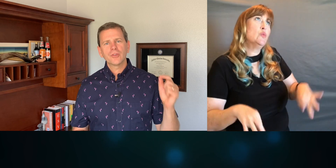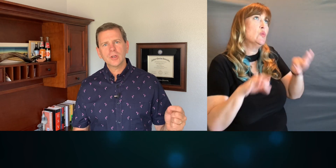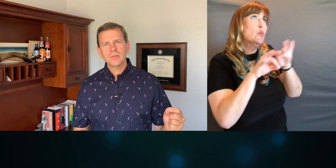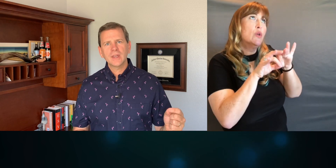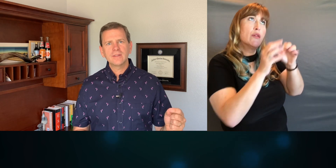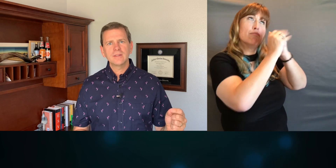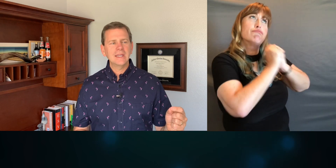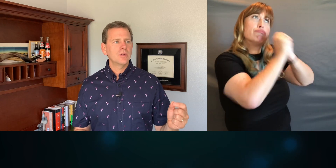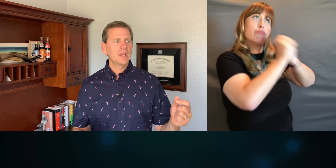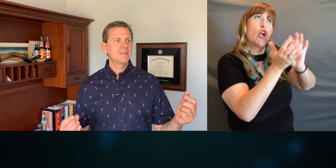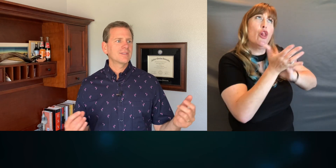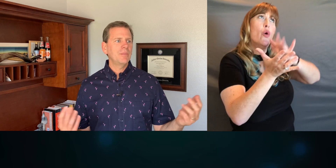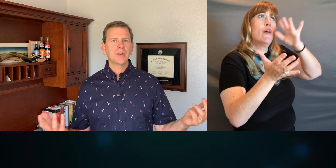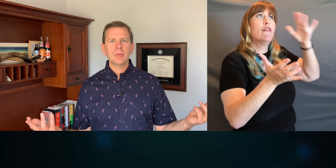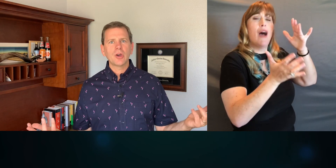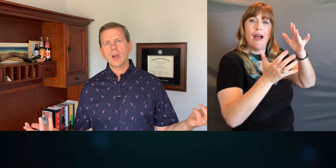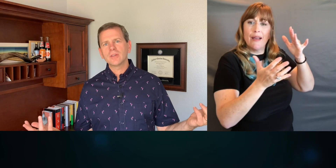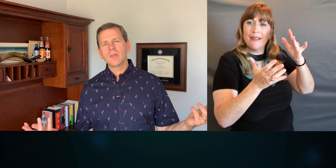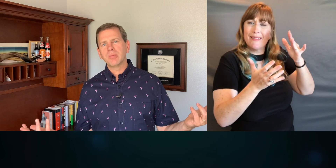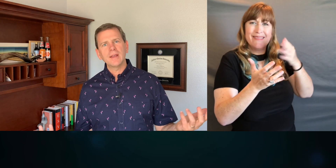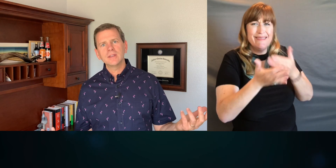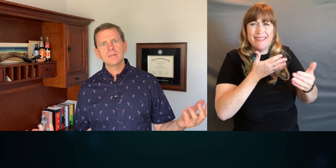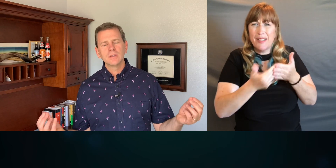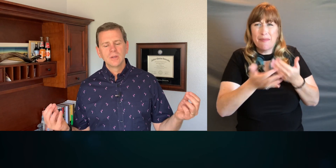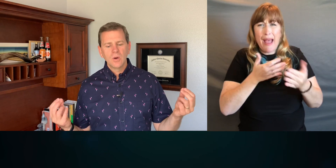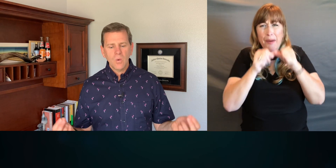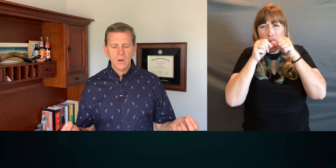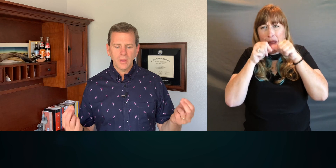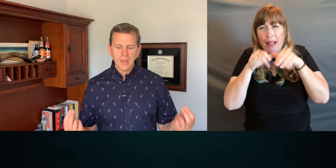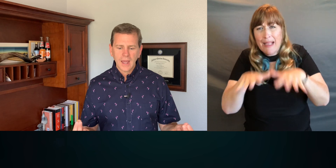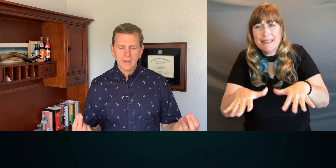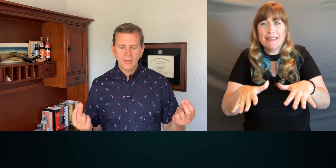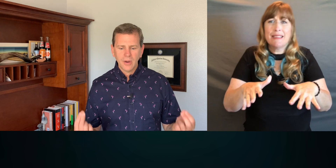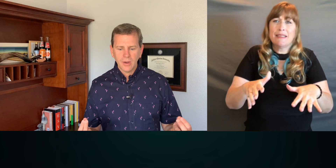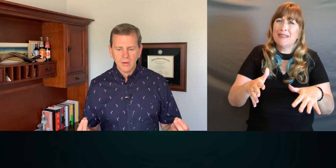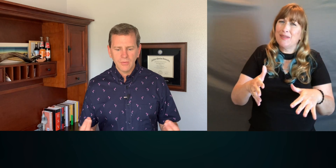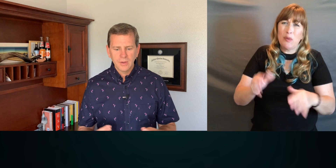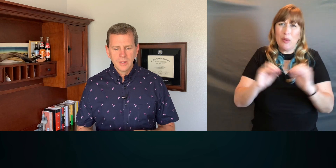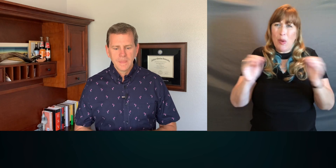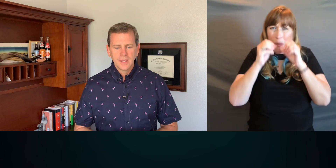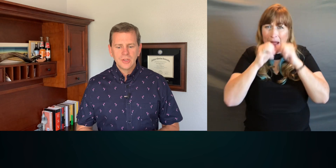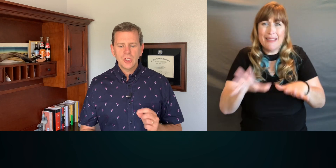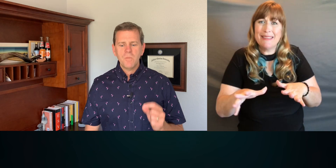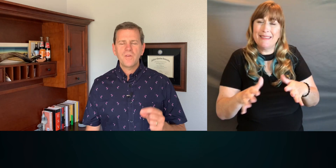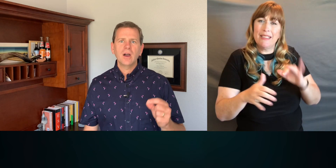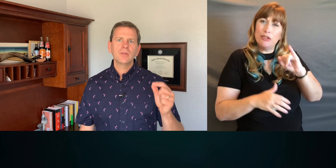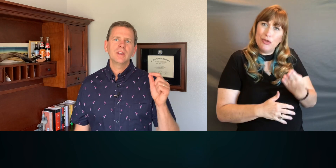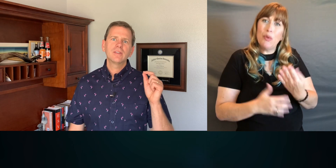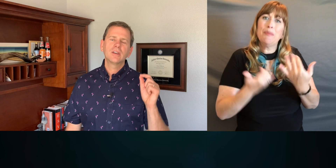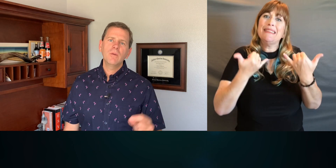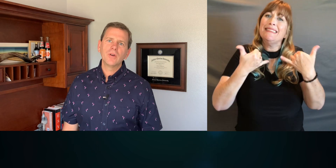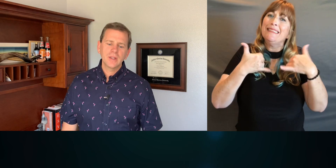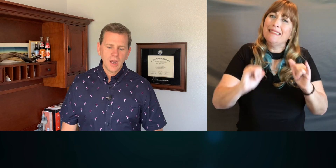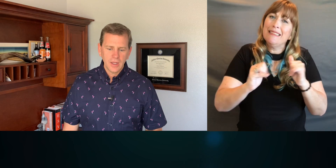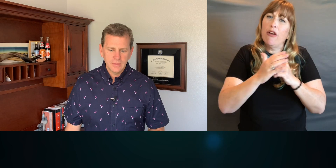the circumstances and even, and to some degree, regardless of the blessings or the lack thereof. Job found